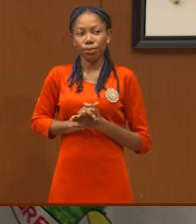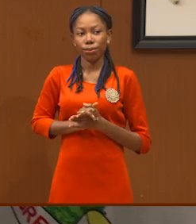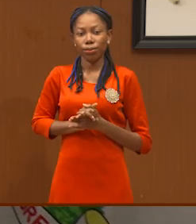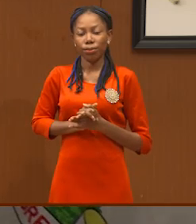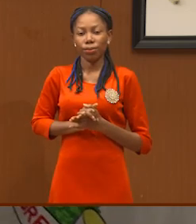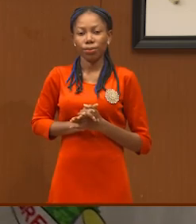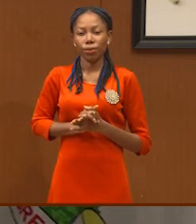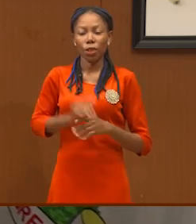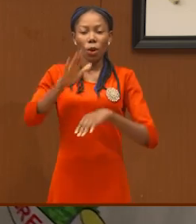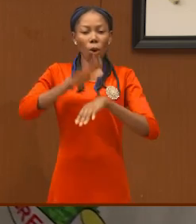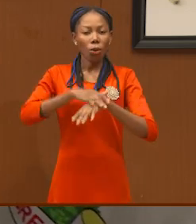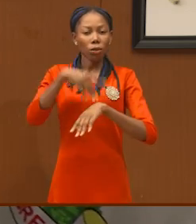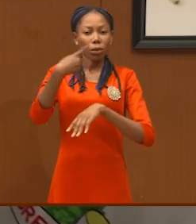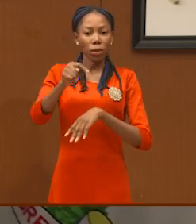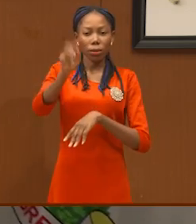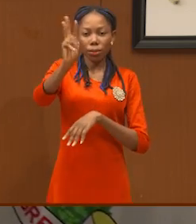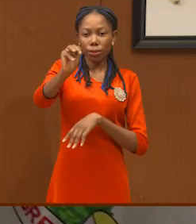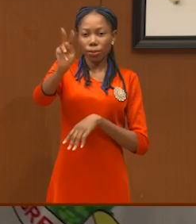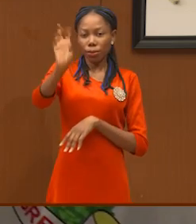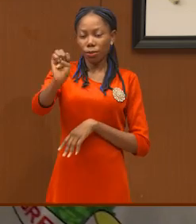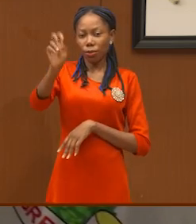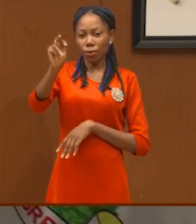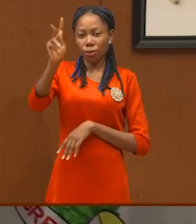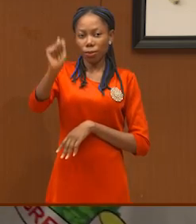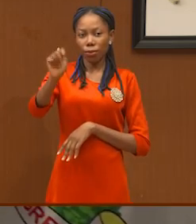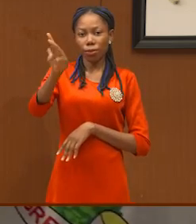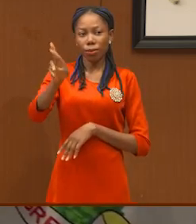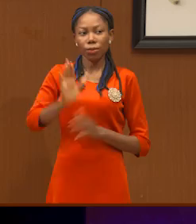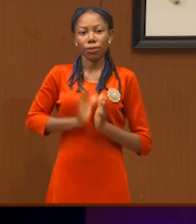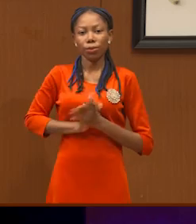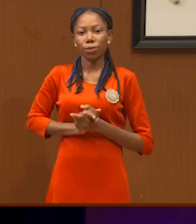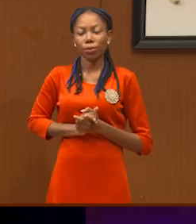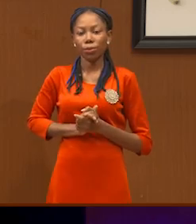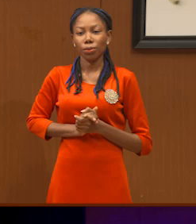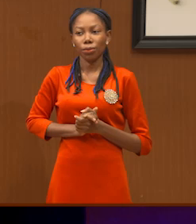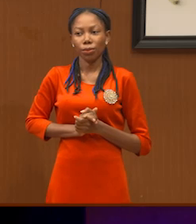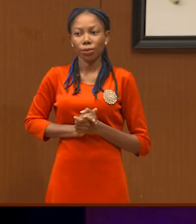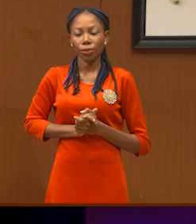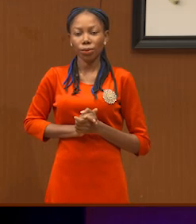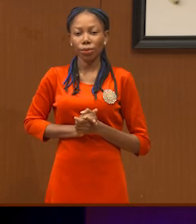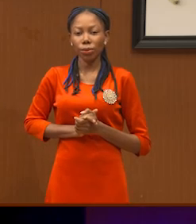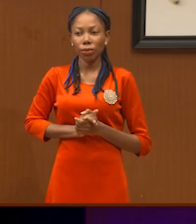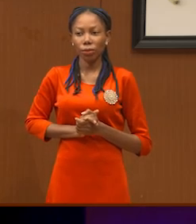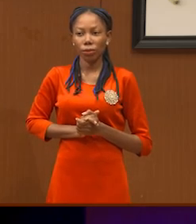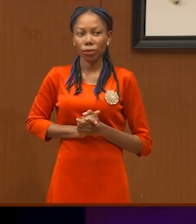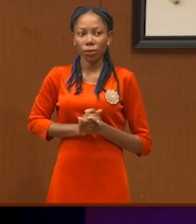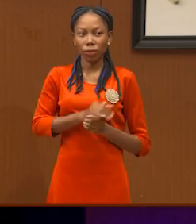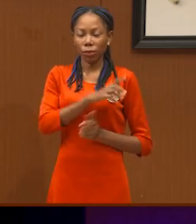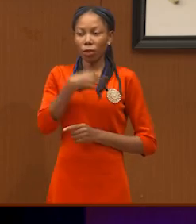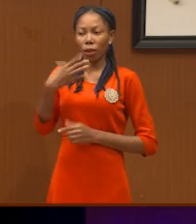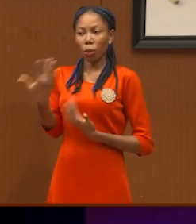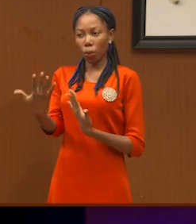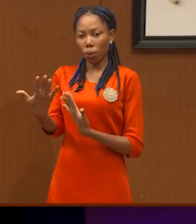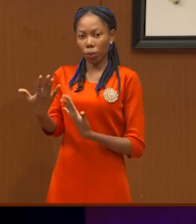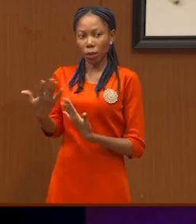on the prepaid meter. So what's the story around this prepaid meter? No, because neither of you have okay, addressed let me say something here. Can you talk out? Let him talk. No, Yes.